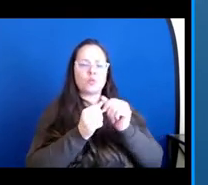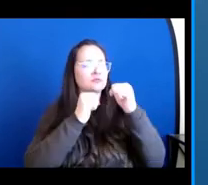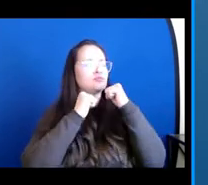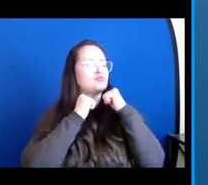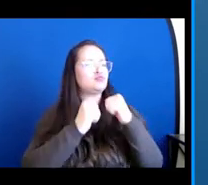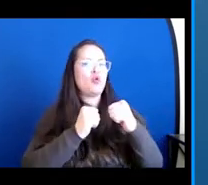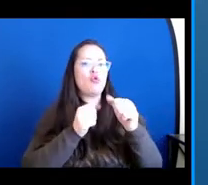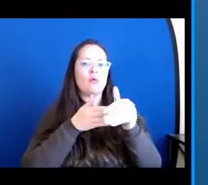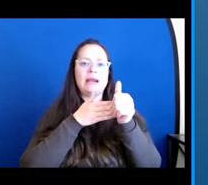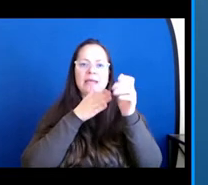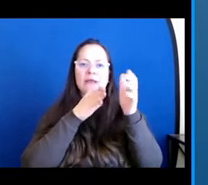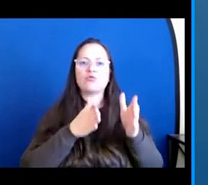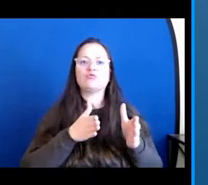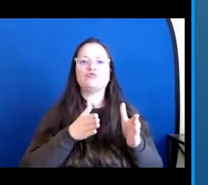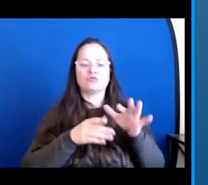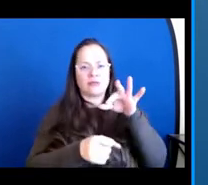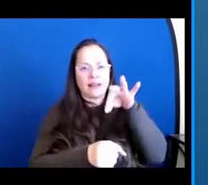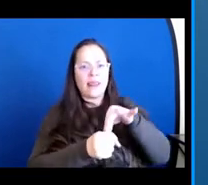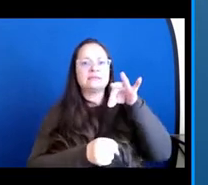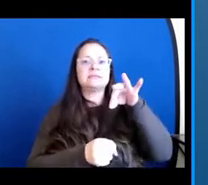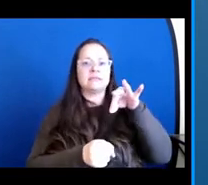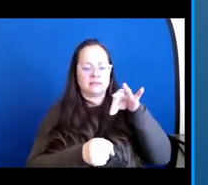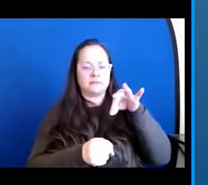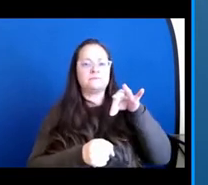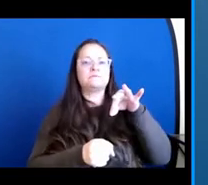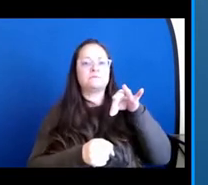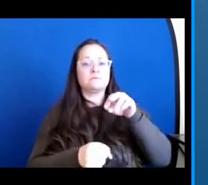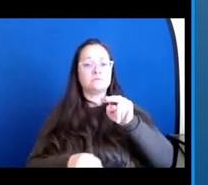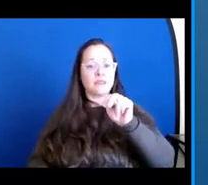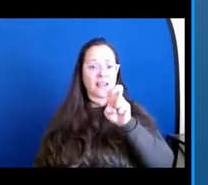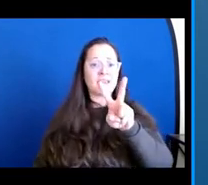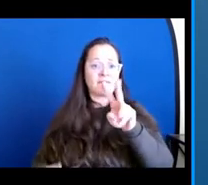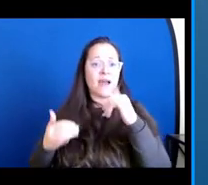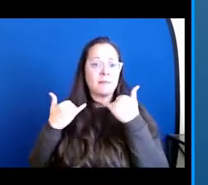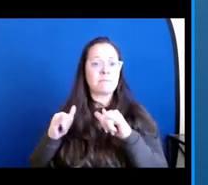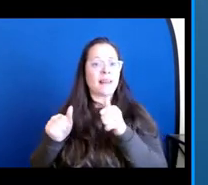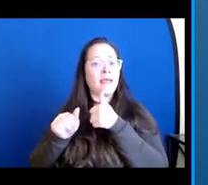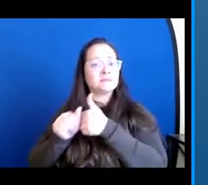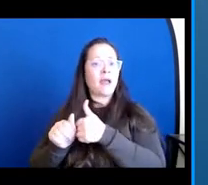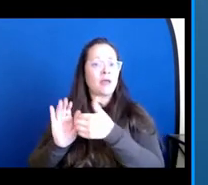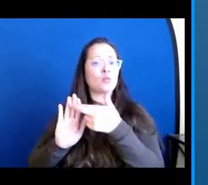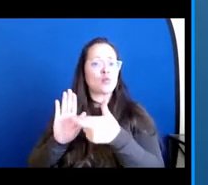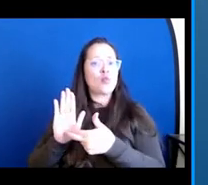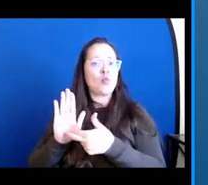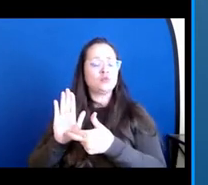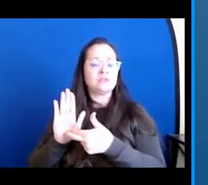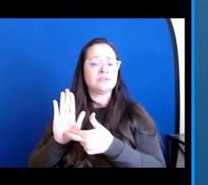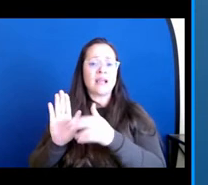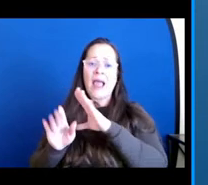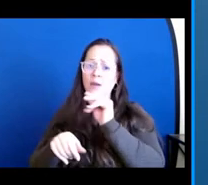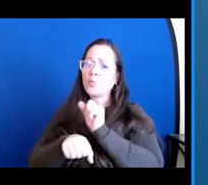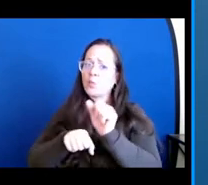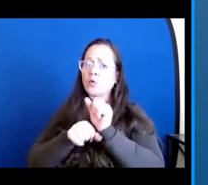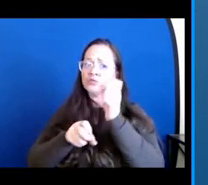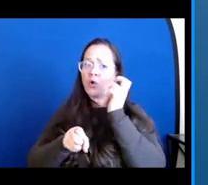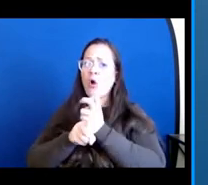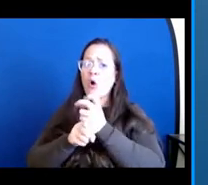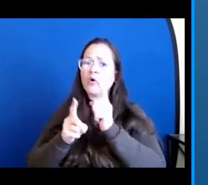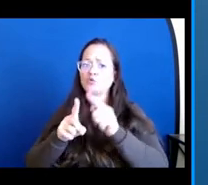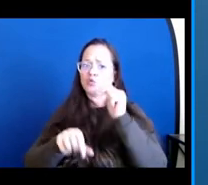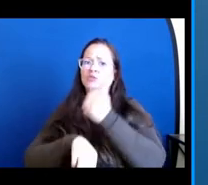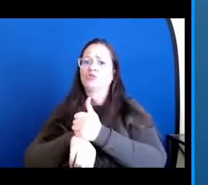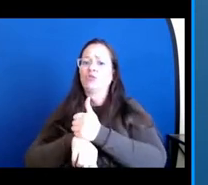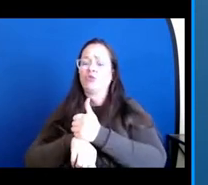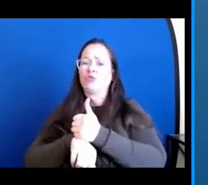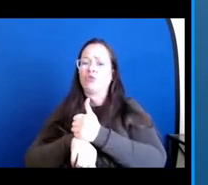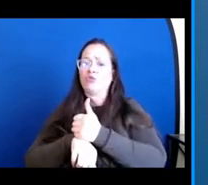leaders elected Nevada plays by the rules and works hard to secure we worked